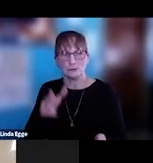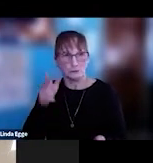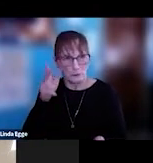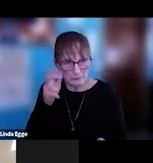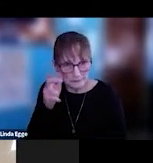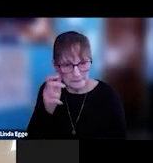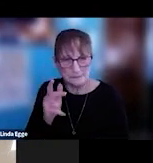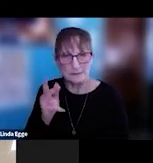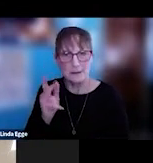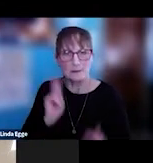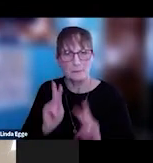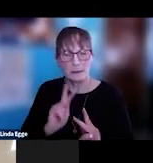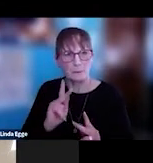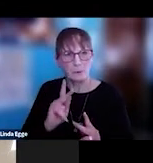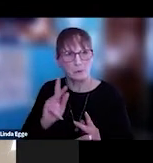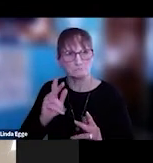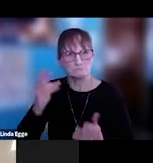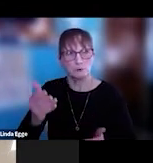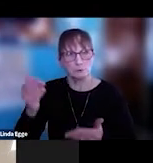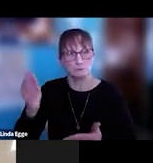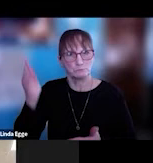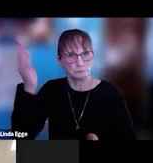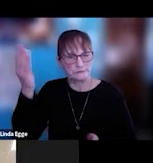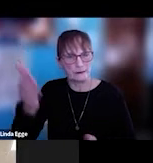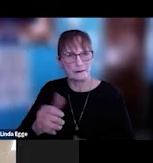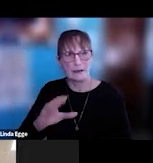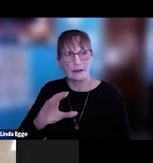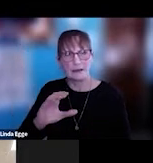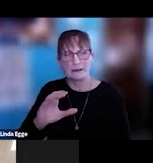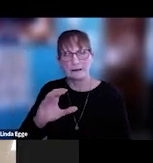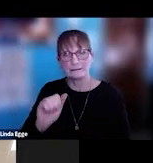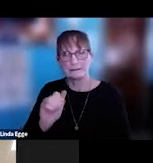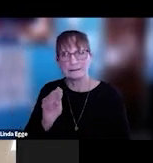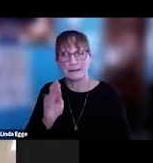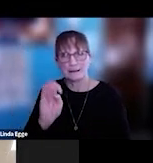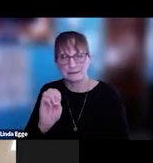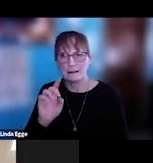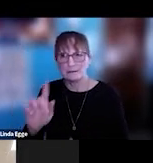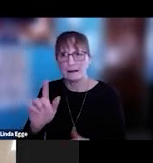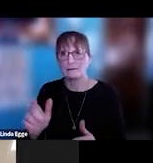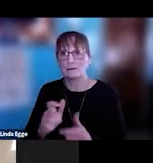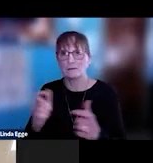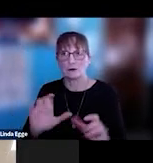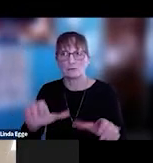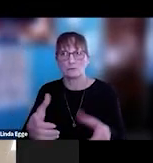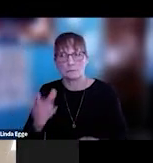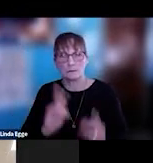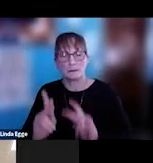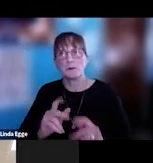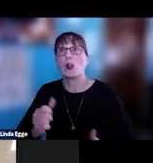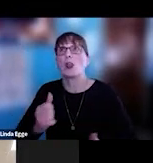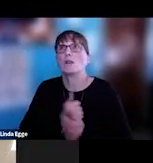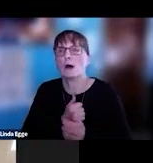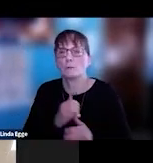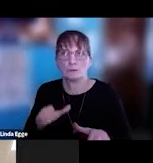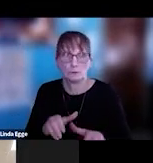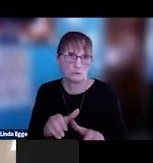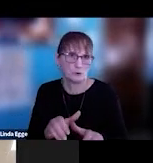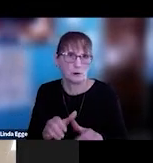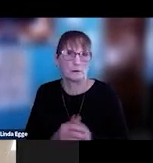people present cases, and just learn from a group of people who really loved what they were doing.